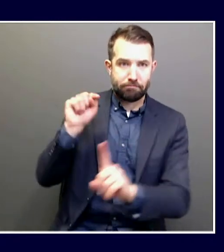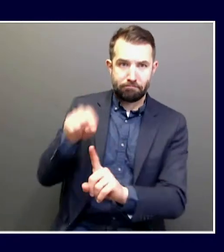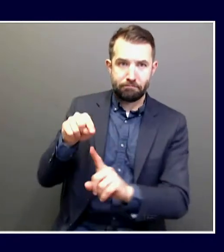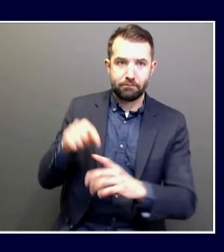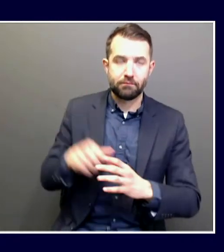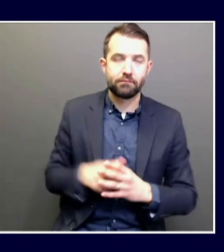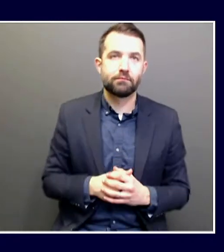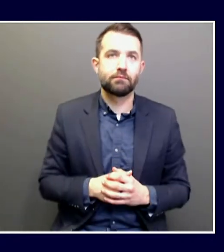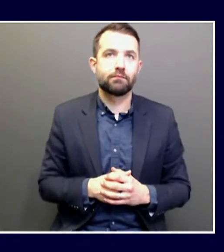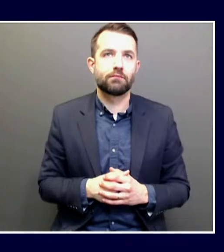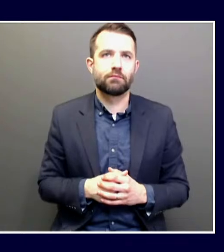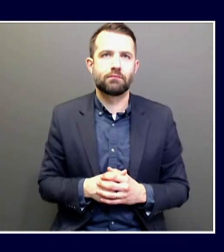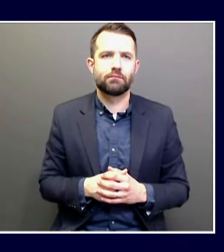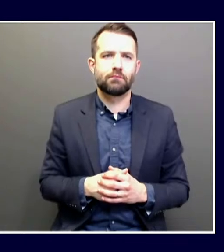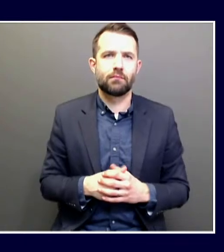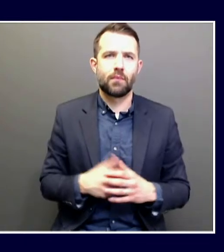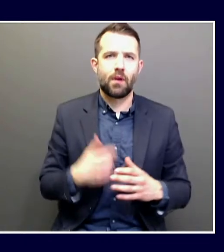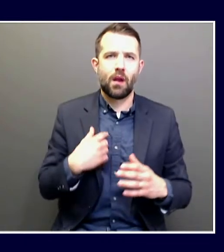goes on?